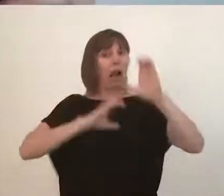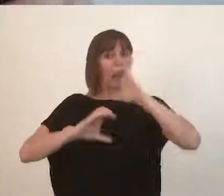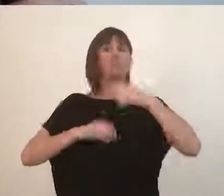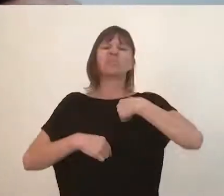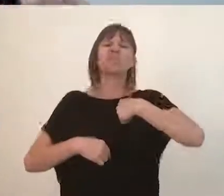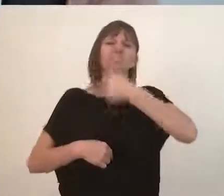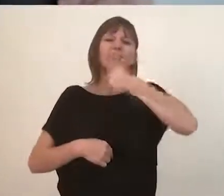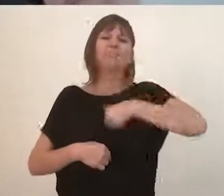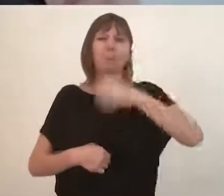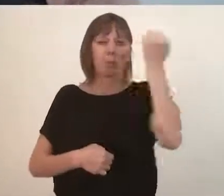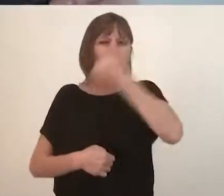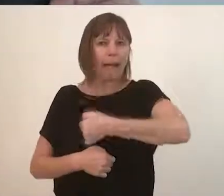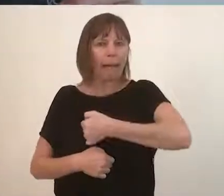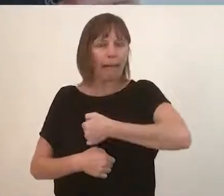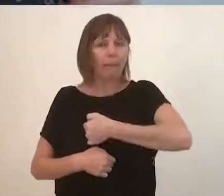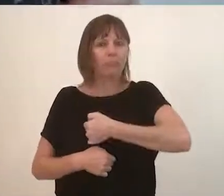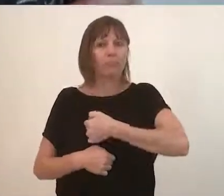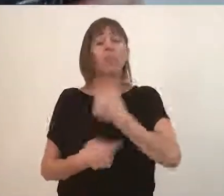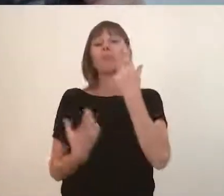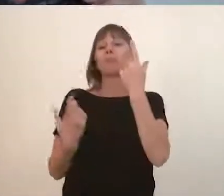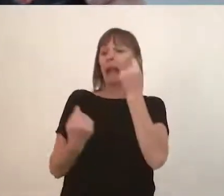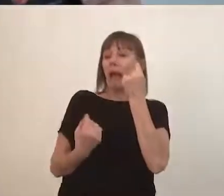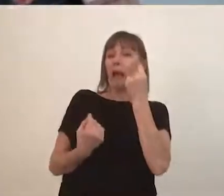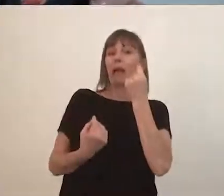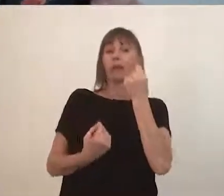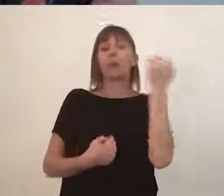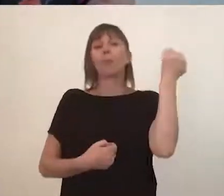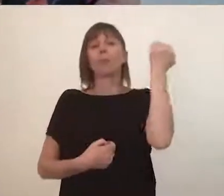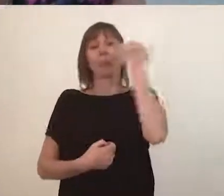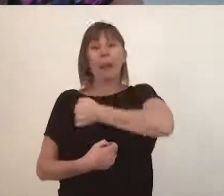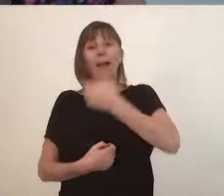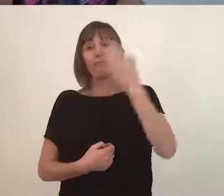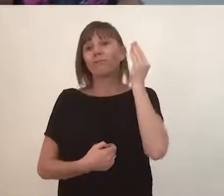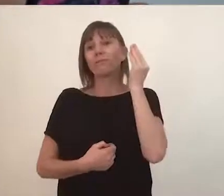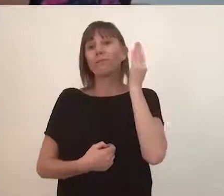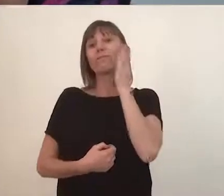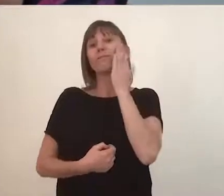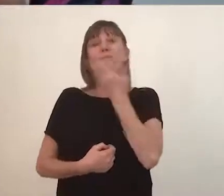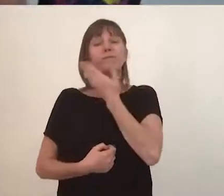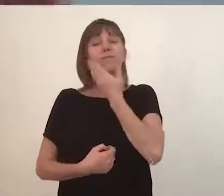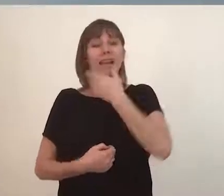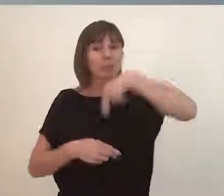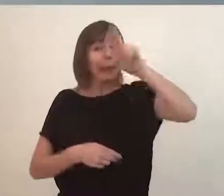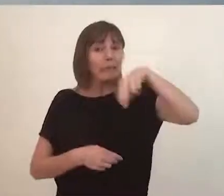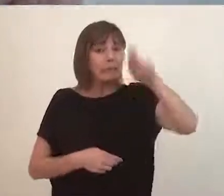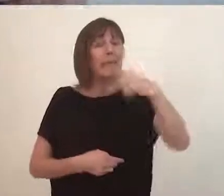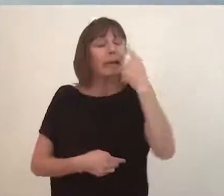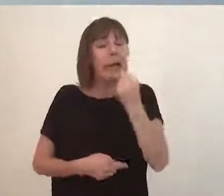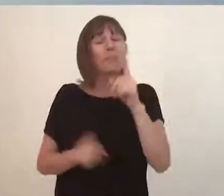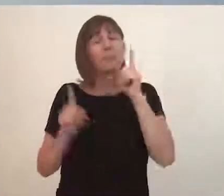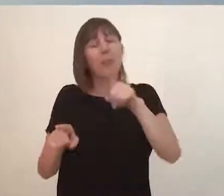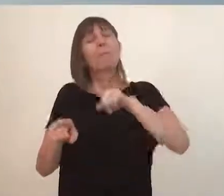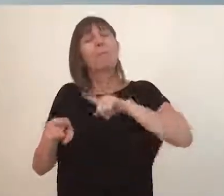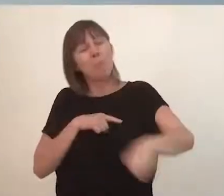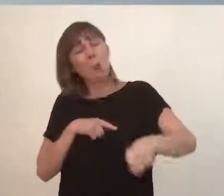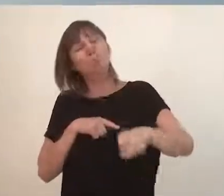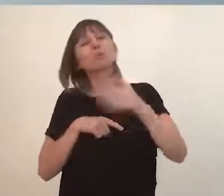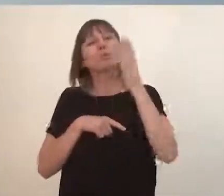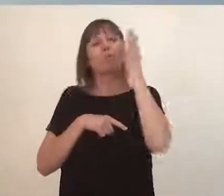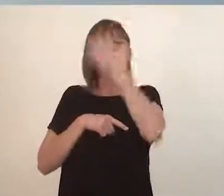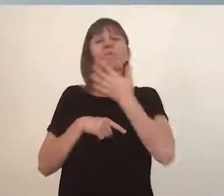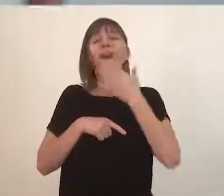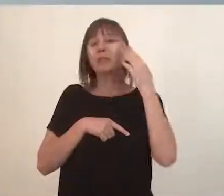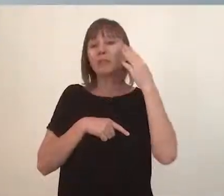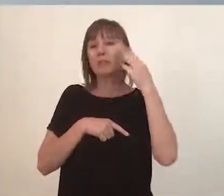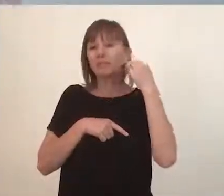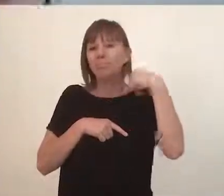you have. It could be different colors as well, but I'm just doing black. You can also use black face paint as well if you want to. However, I will say that